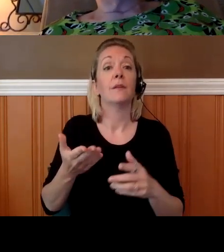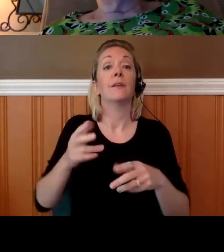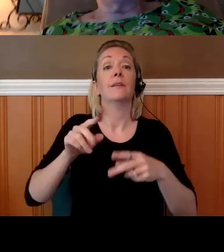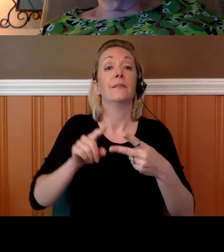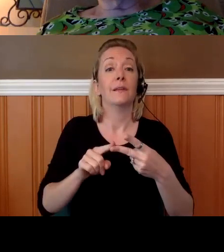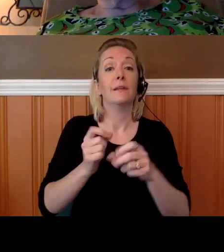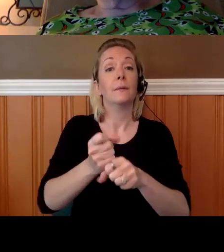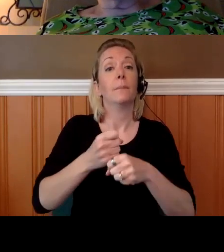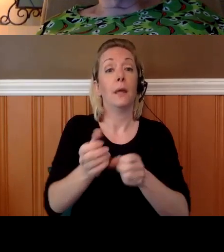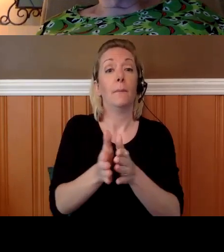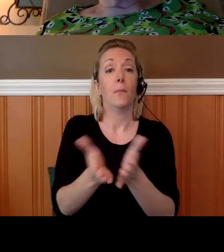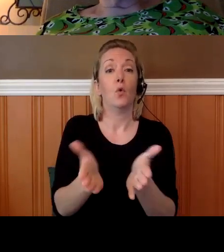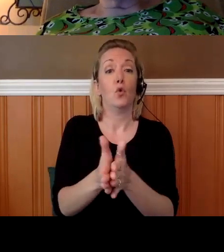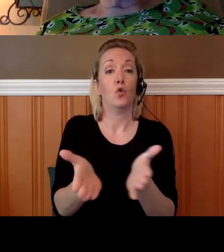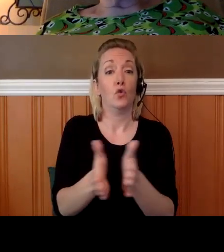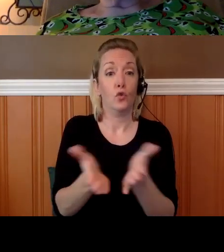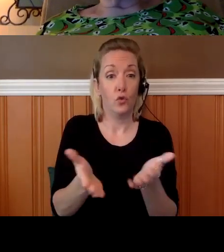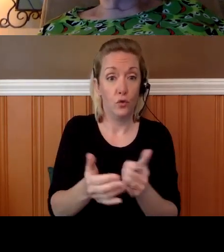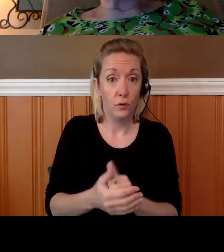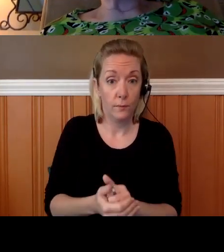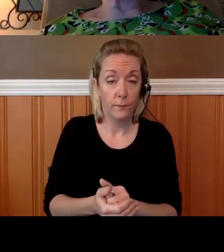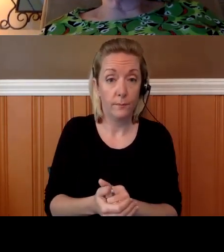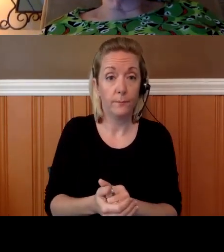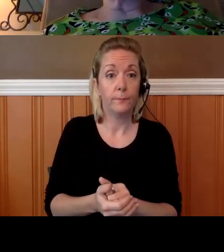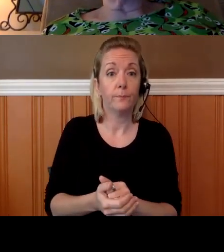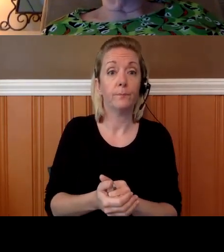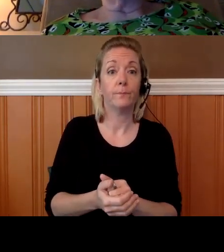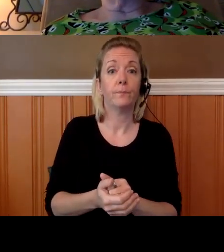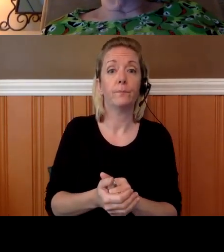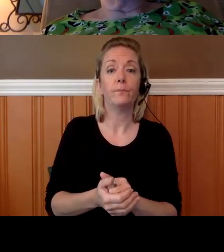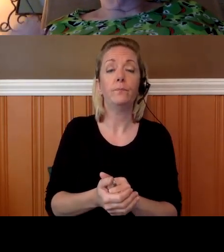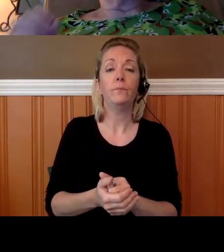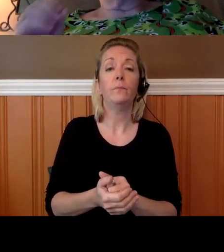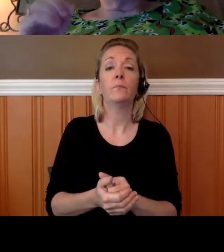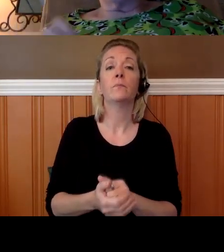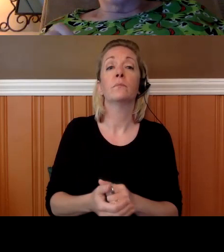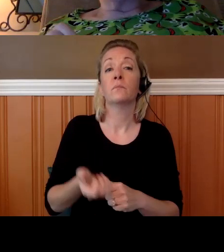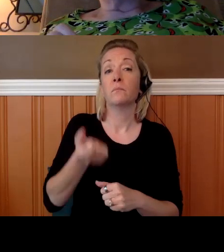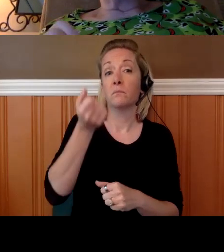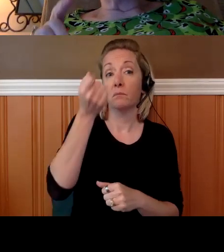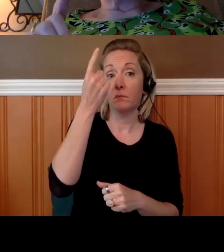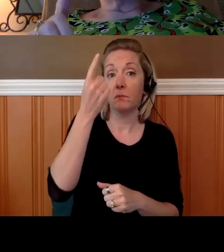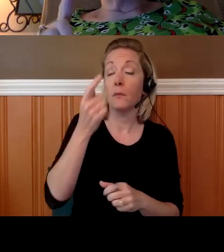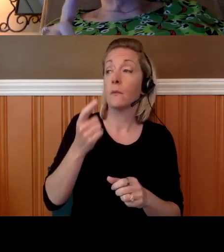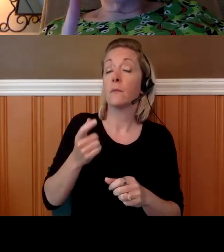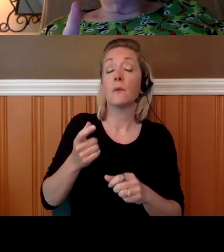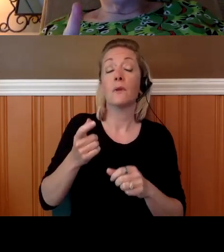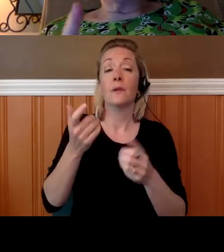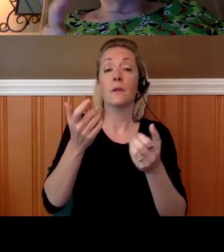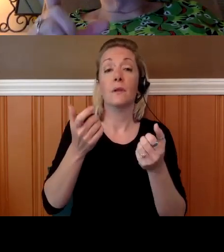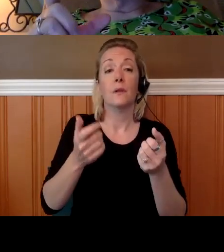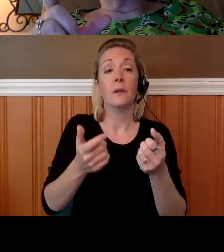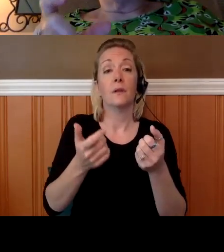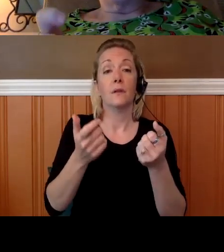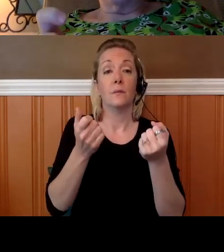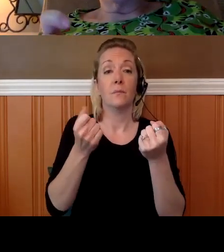then finally with various distractors. I don't want the child to think that my cup is this only one picture